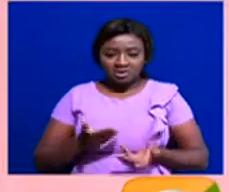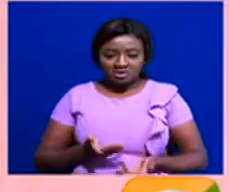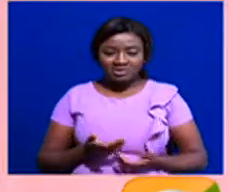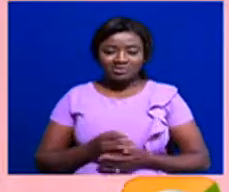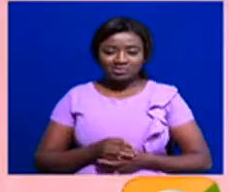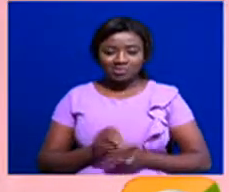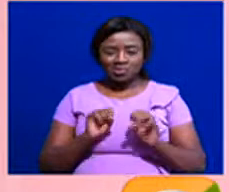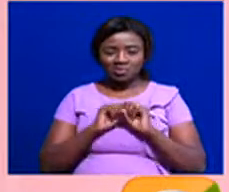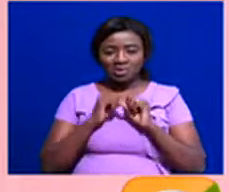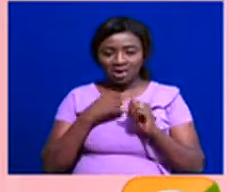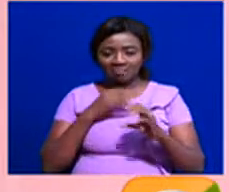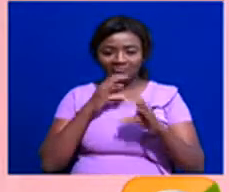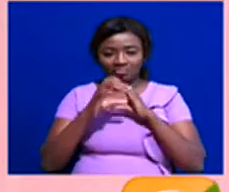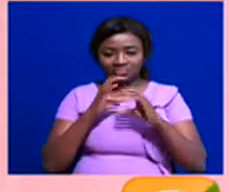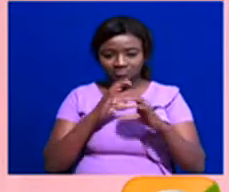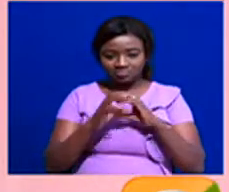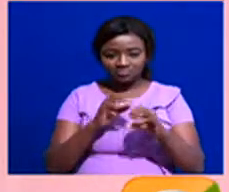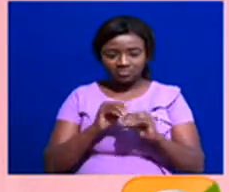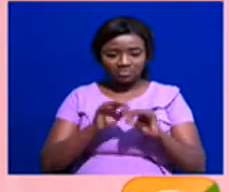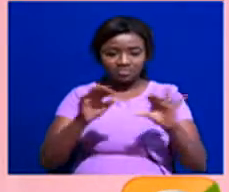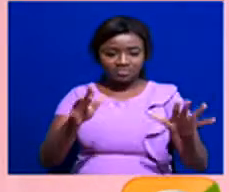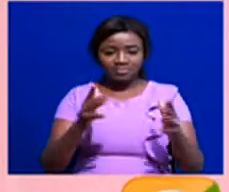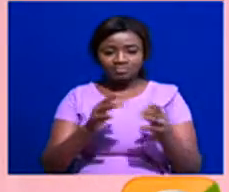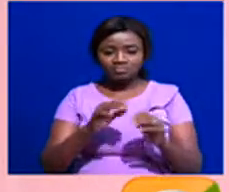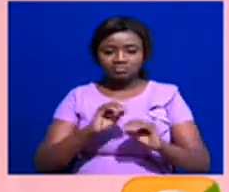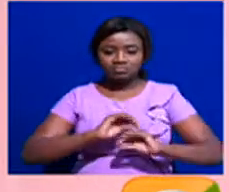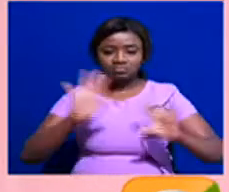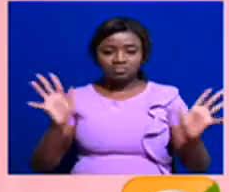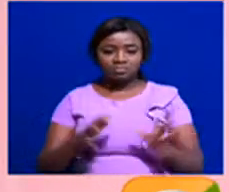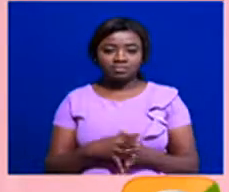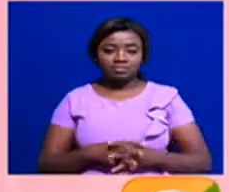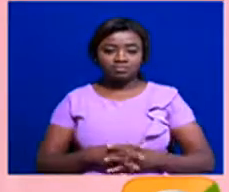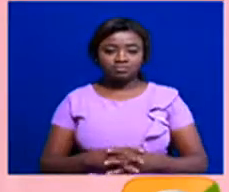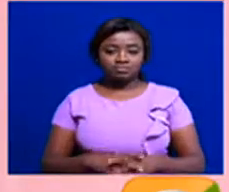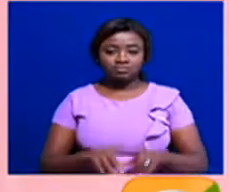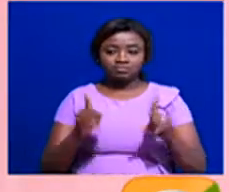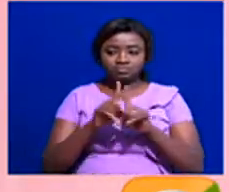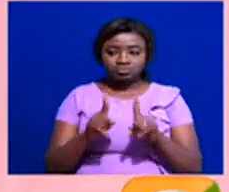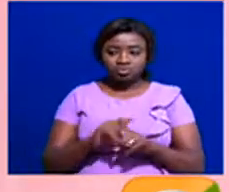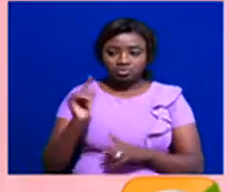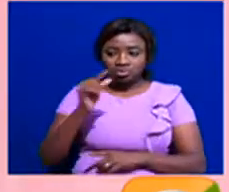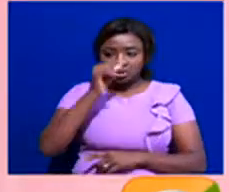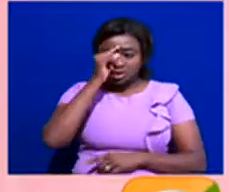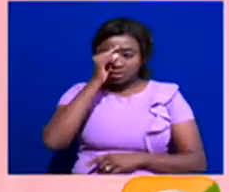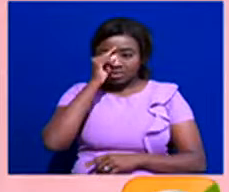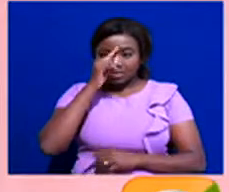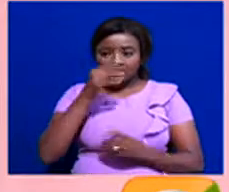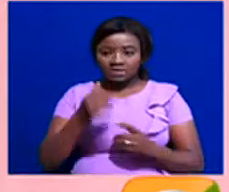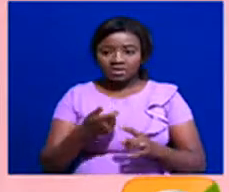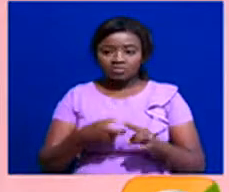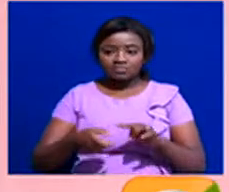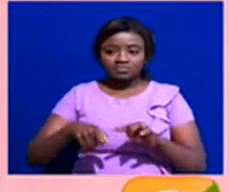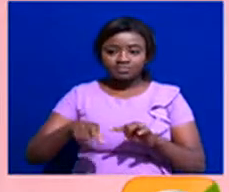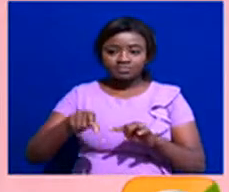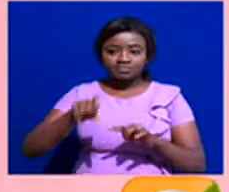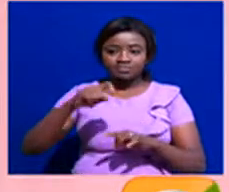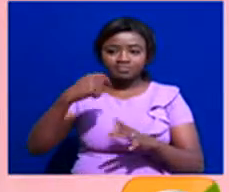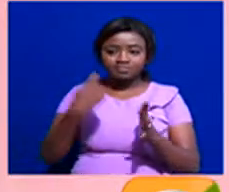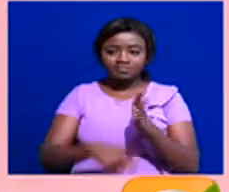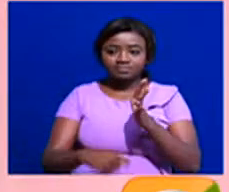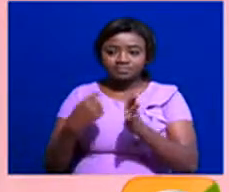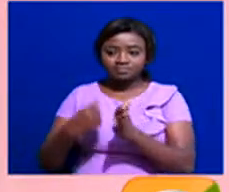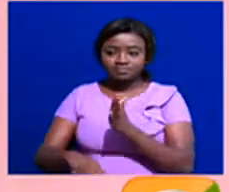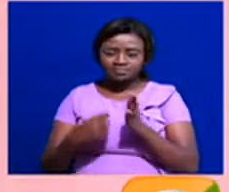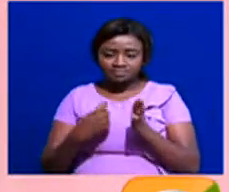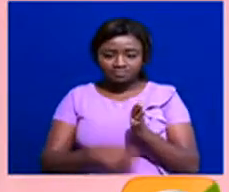negative connotation to it. Also, we are working, the government has increased tax on tobacco products